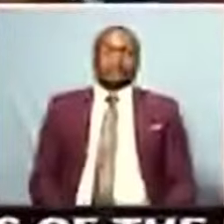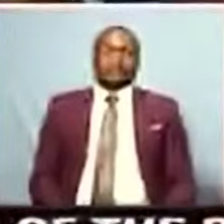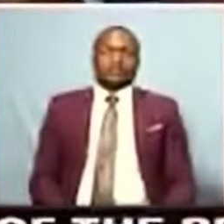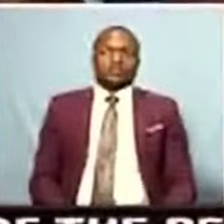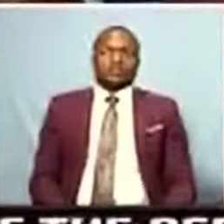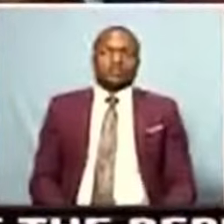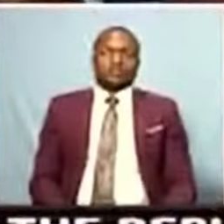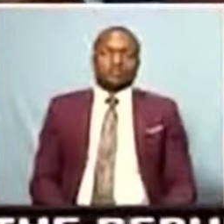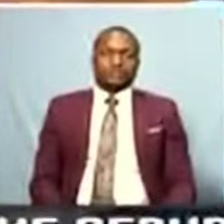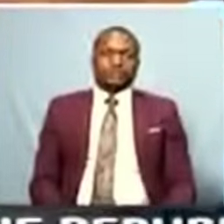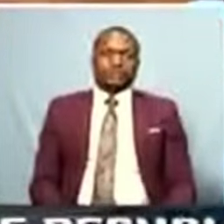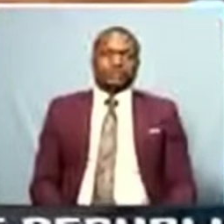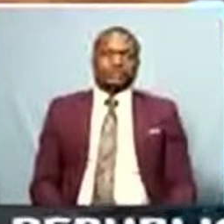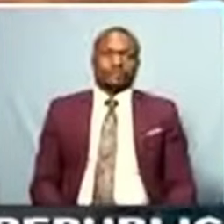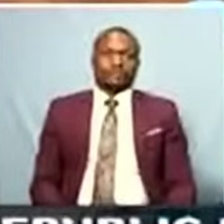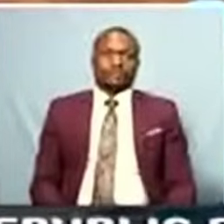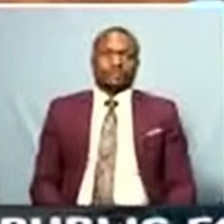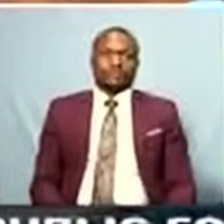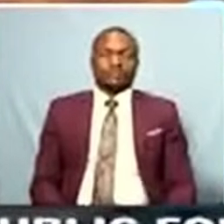Thank you.